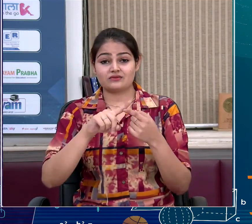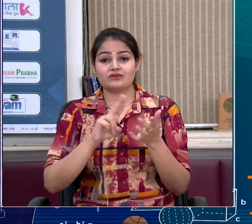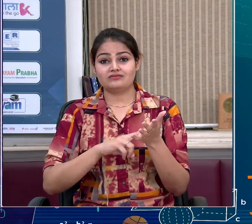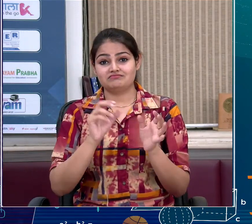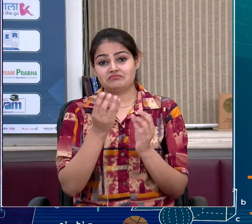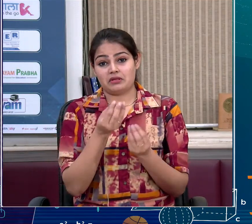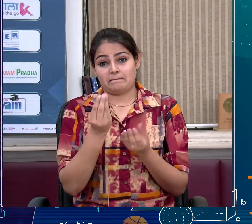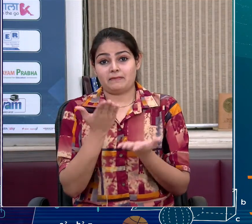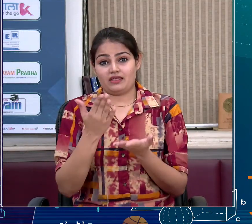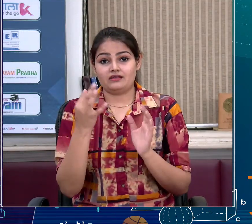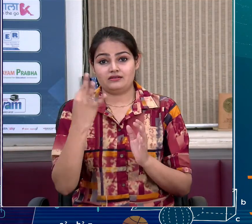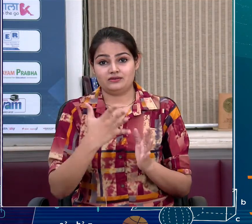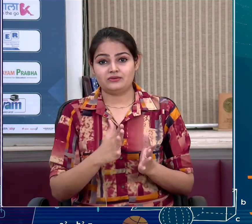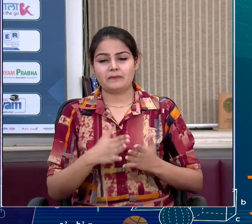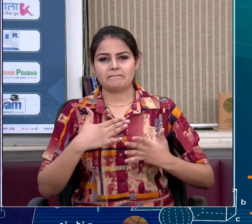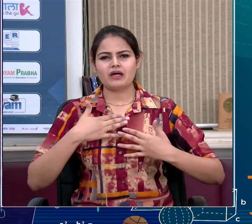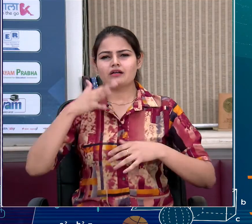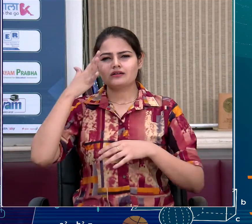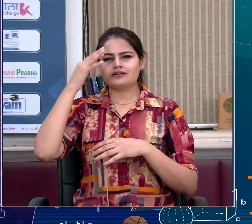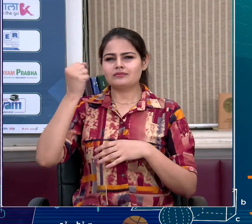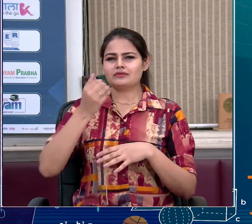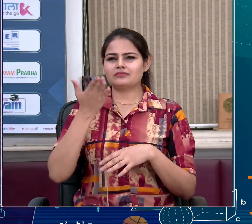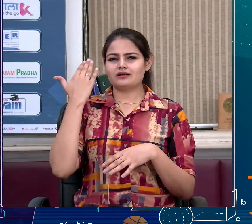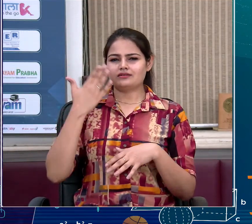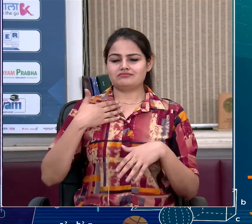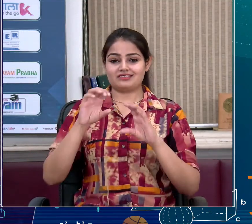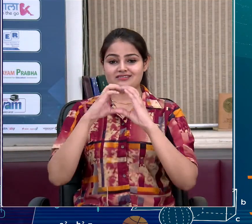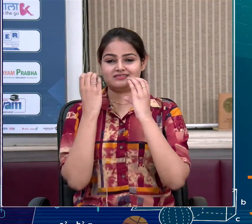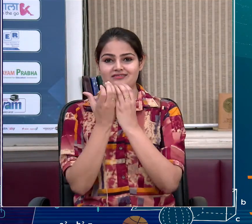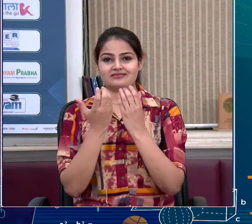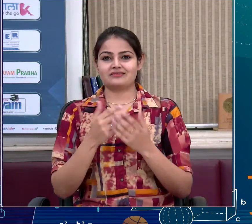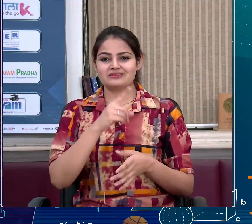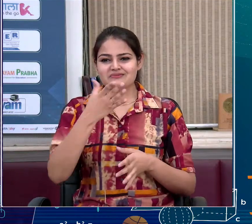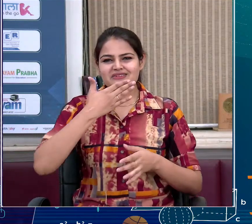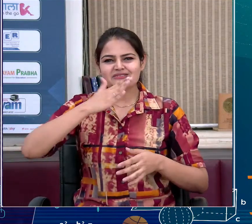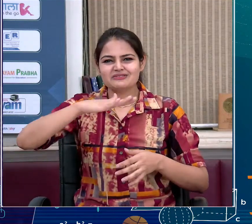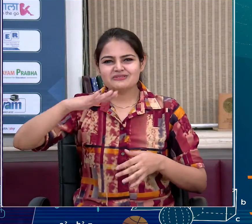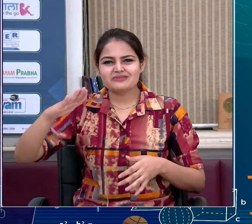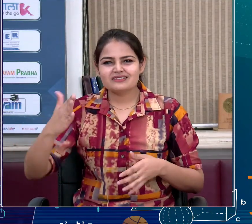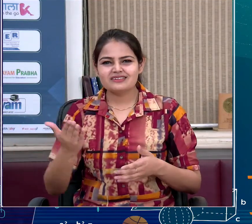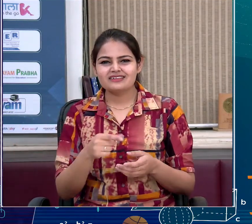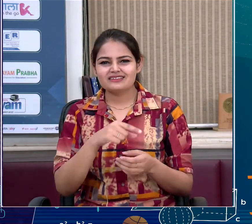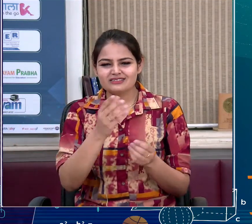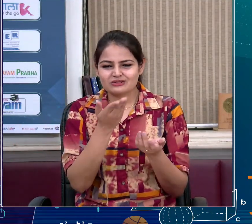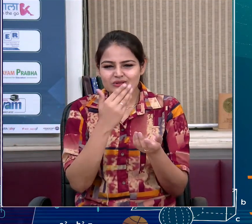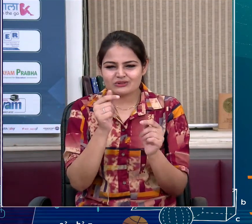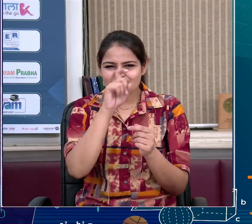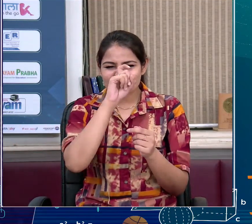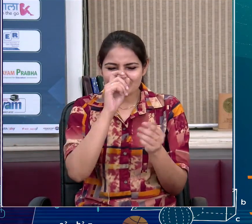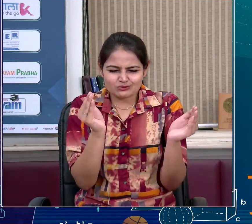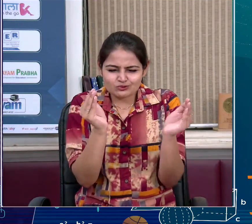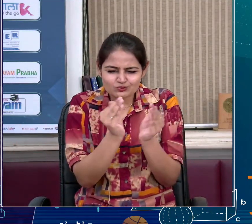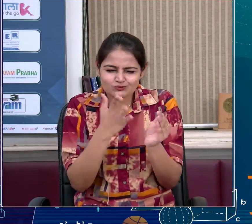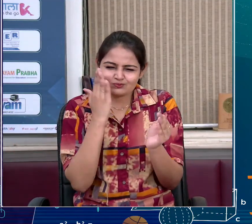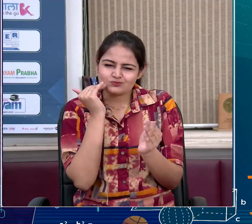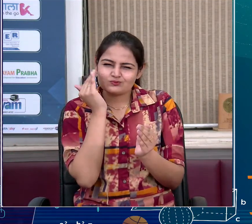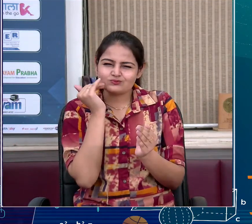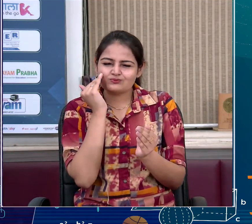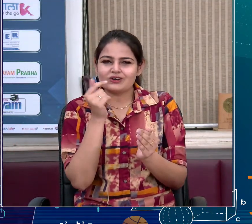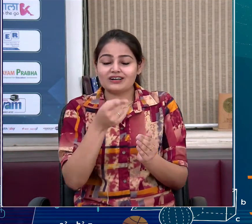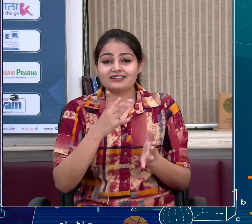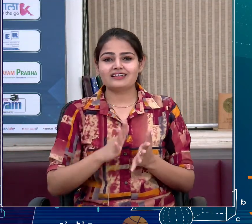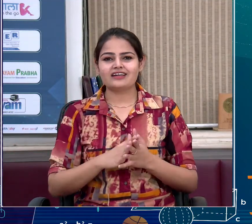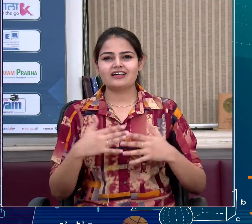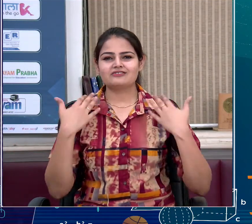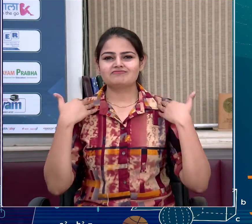I remember in my one of my classroom, the child was really, how does a small chick looks like? It looks very cute. And then we showed a